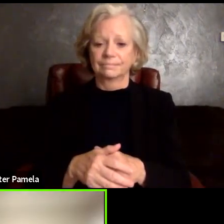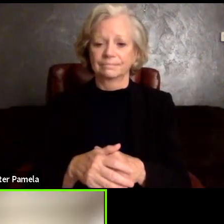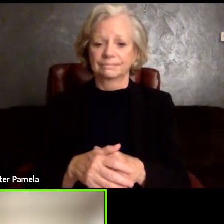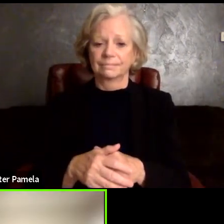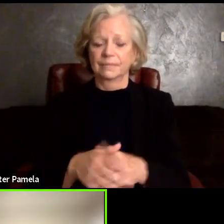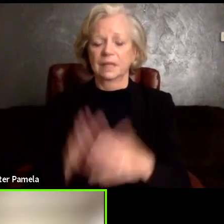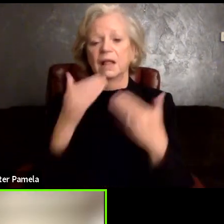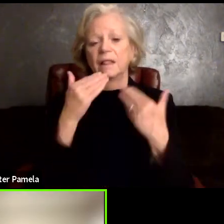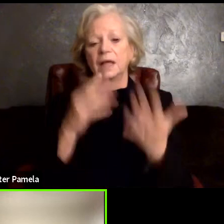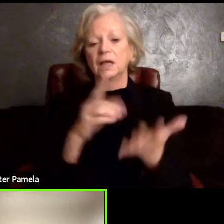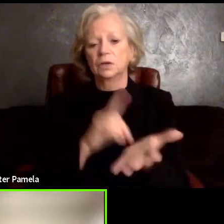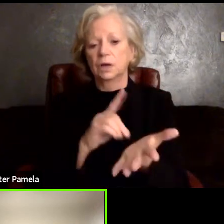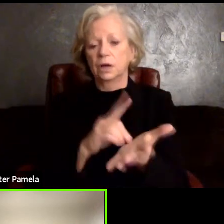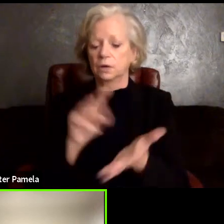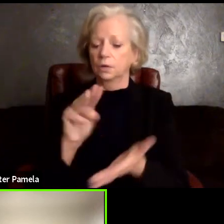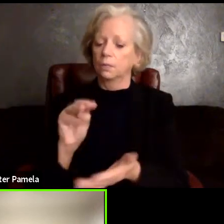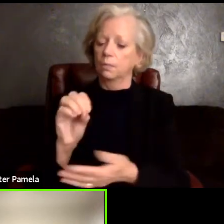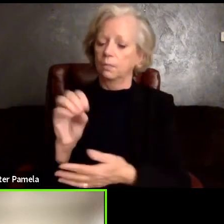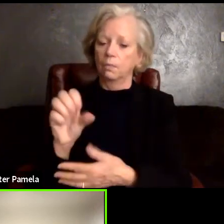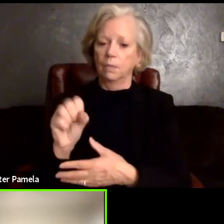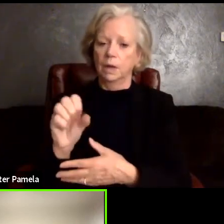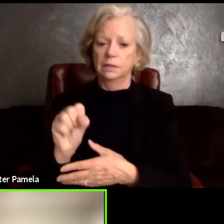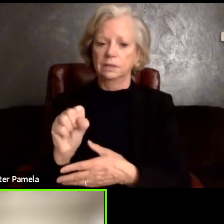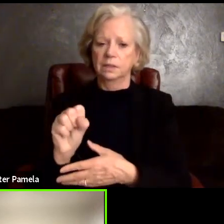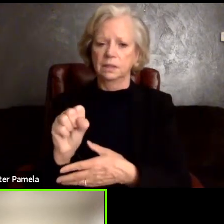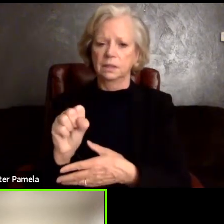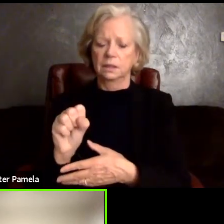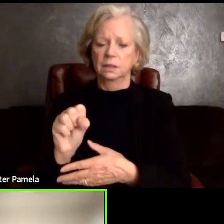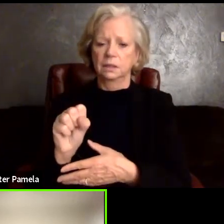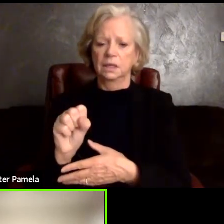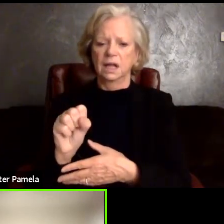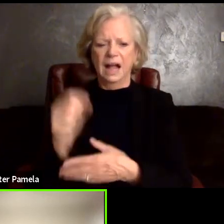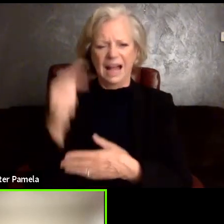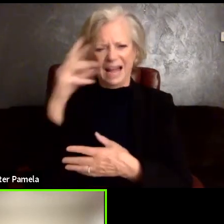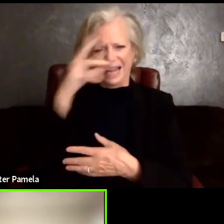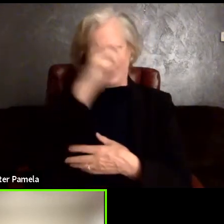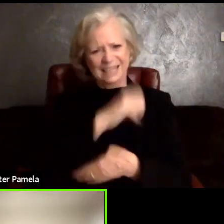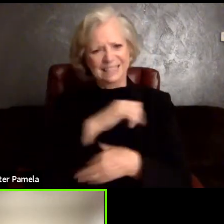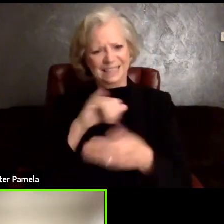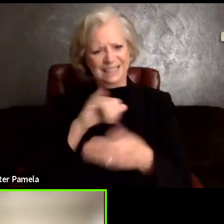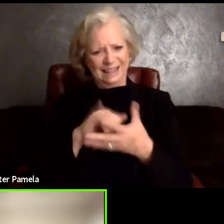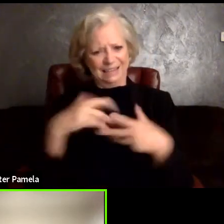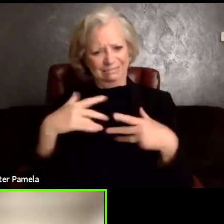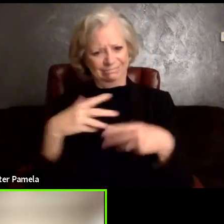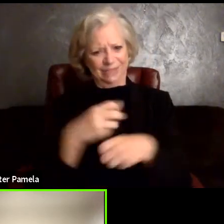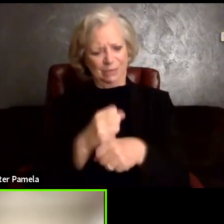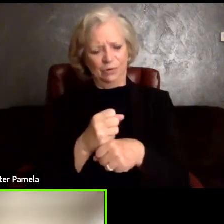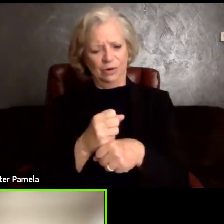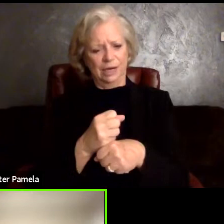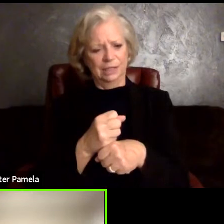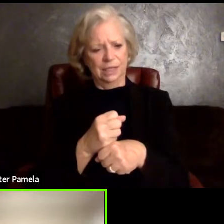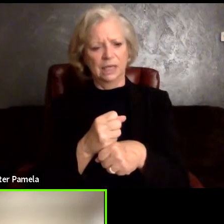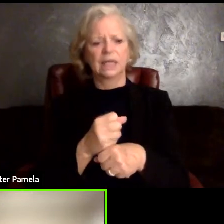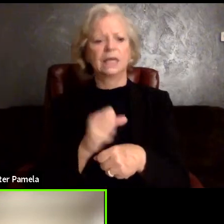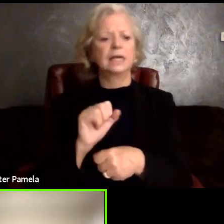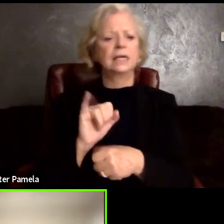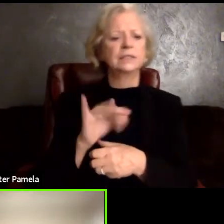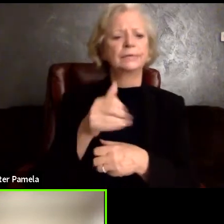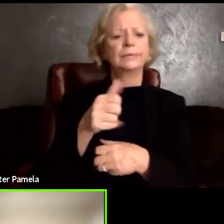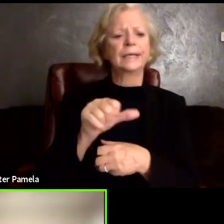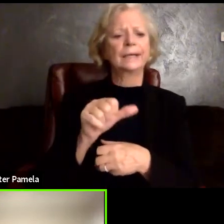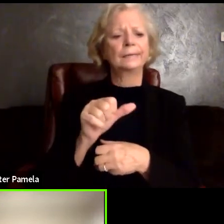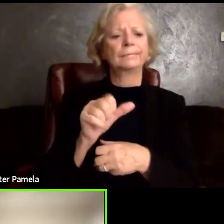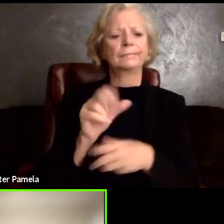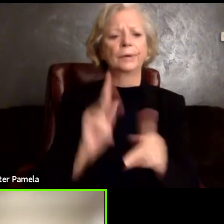Thank you, Dr. Maz. Does anyone I guess that captures, I don't know if any folks from the school want to add